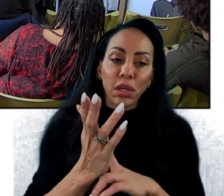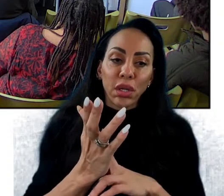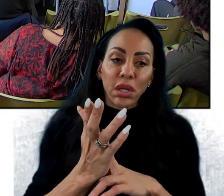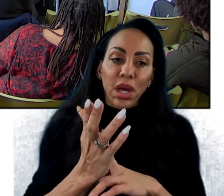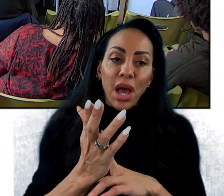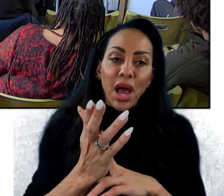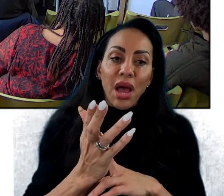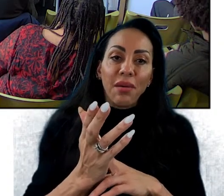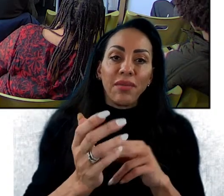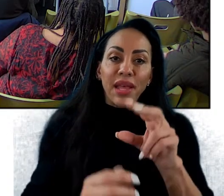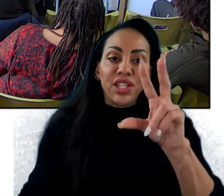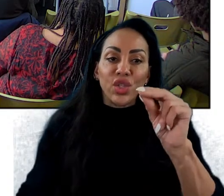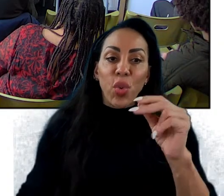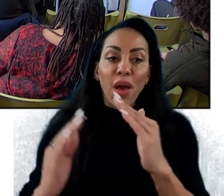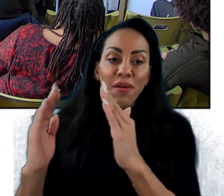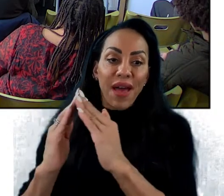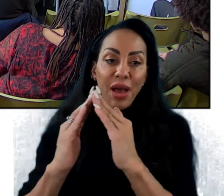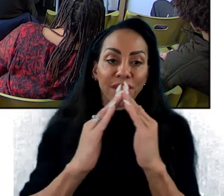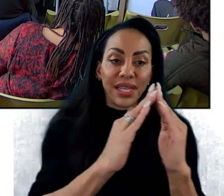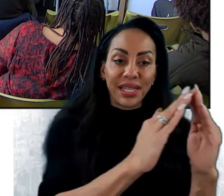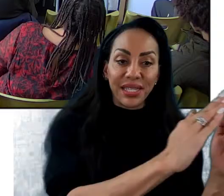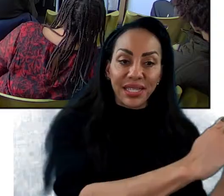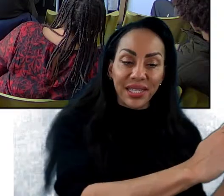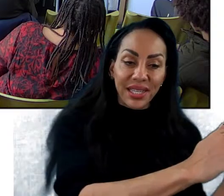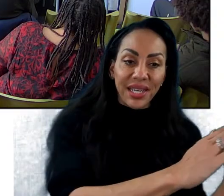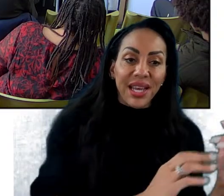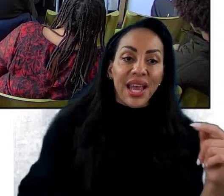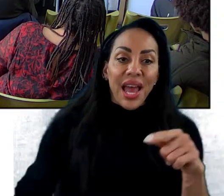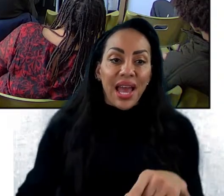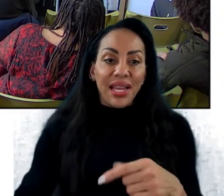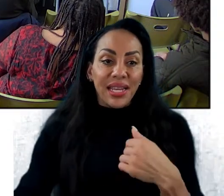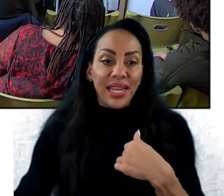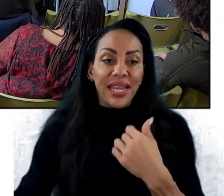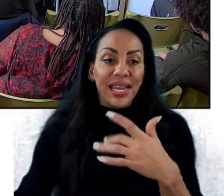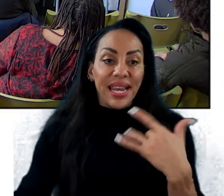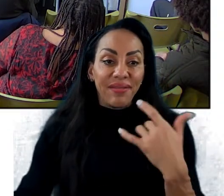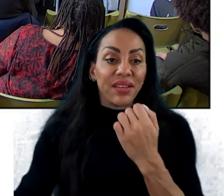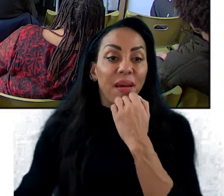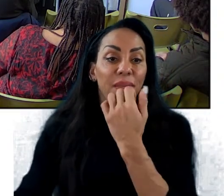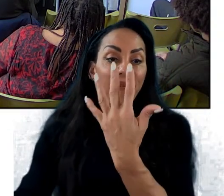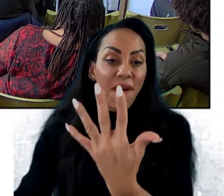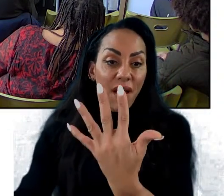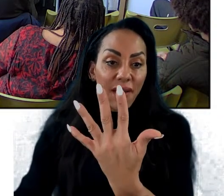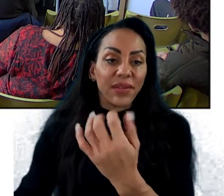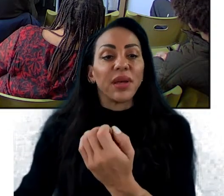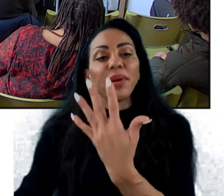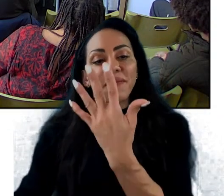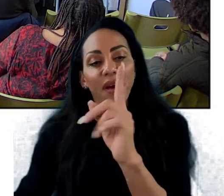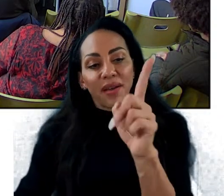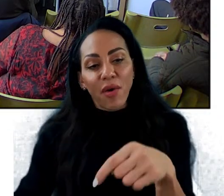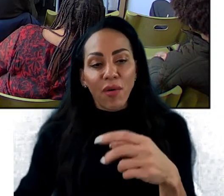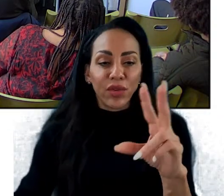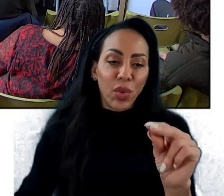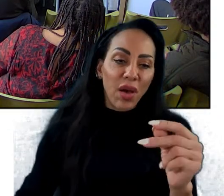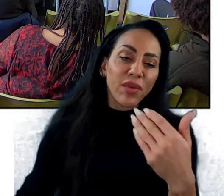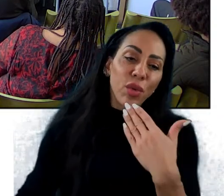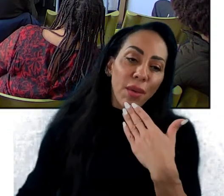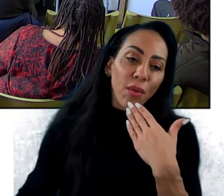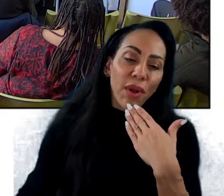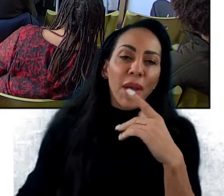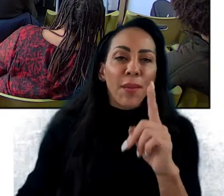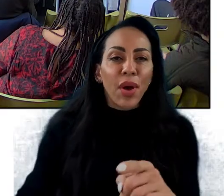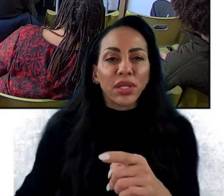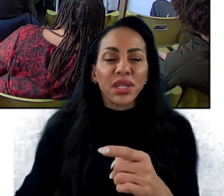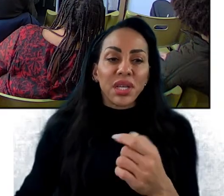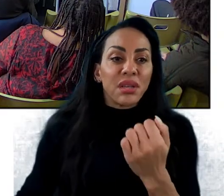12 houses, but it's called the Octagon. So it was a really boring, drunk conversation. But then the other bit about it was we thought we found these numbers coming up quite a lot in